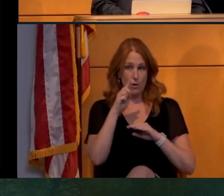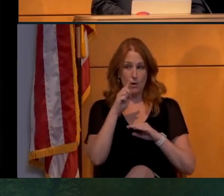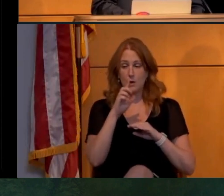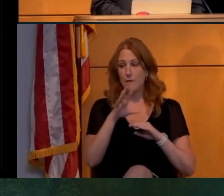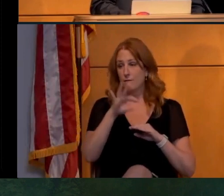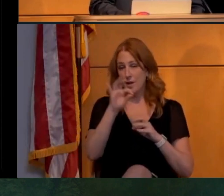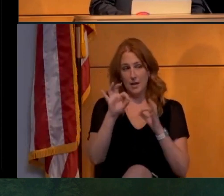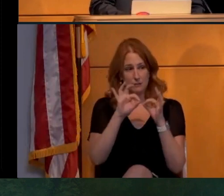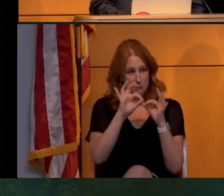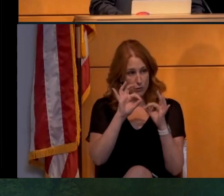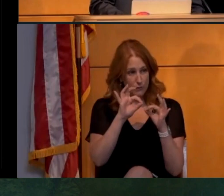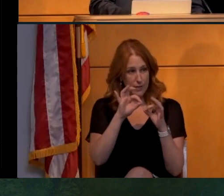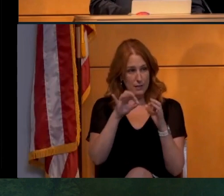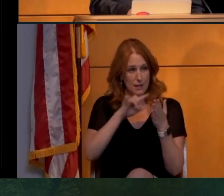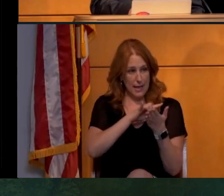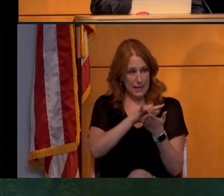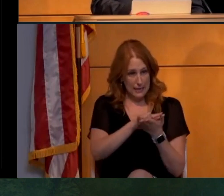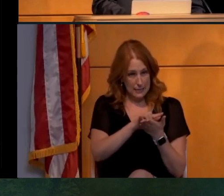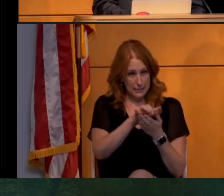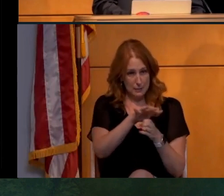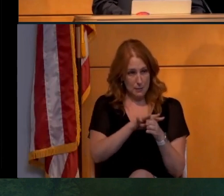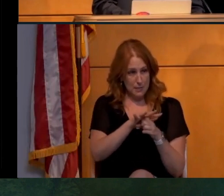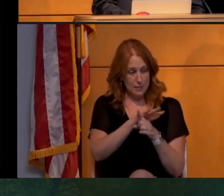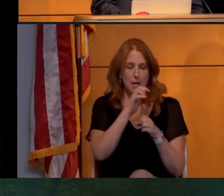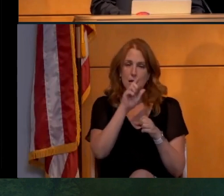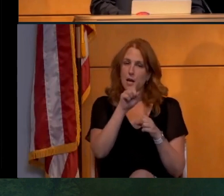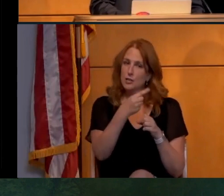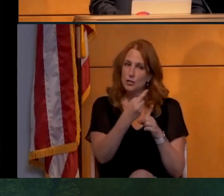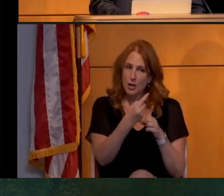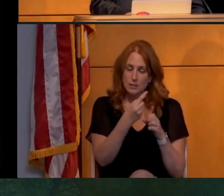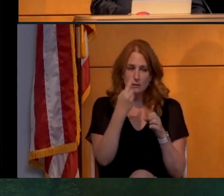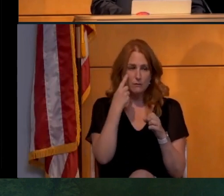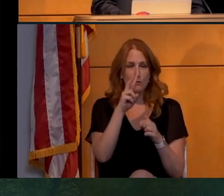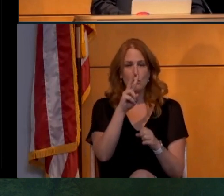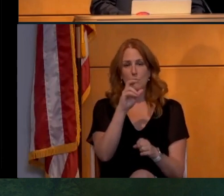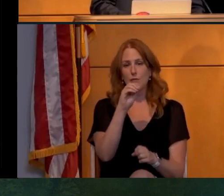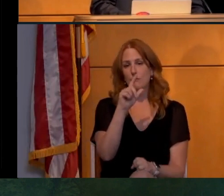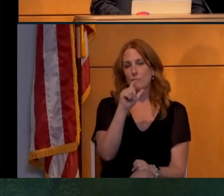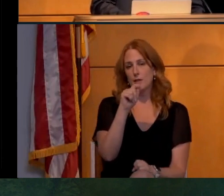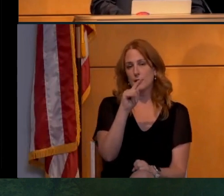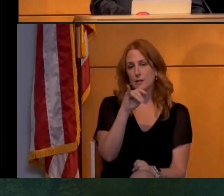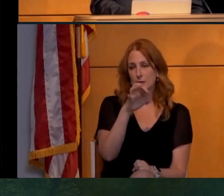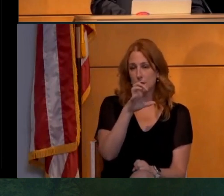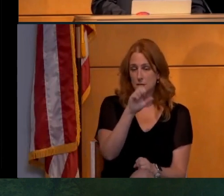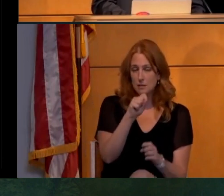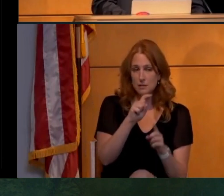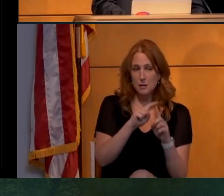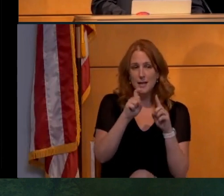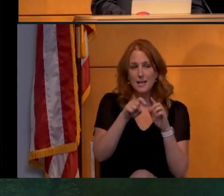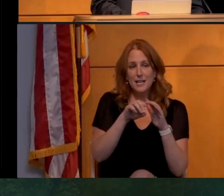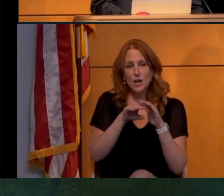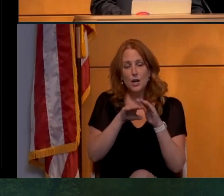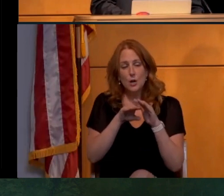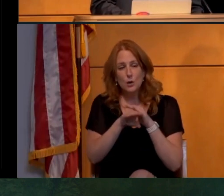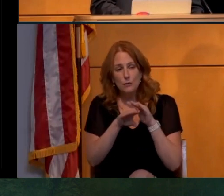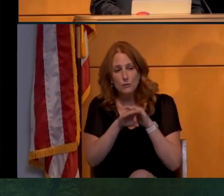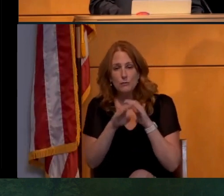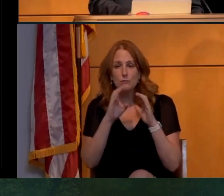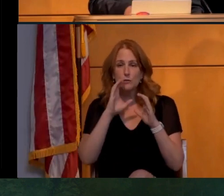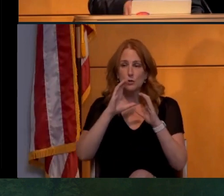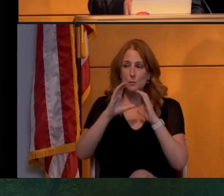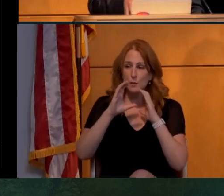landing site. It's not just about volatiles, but it's also about access to Earth for